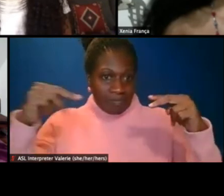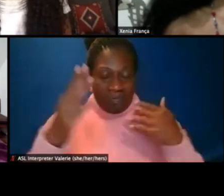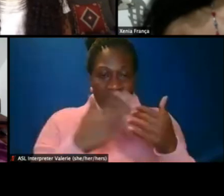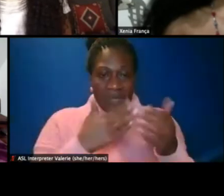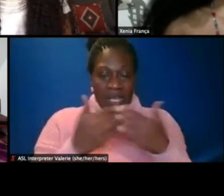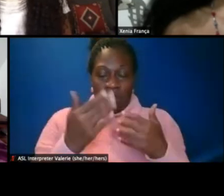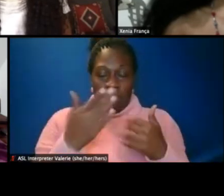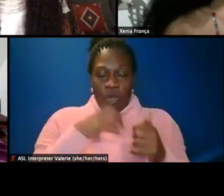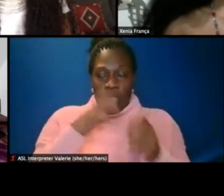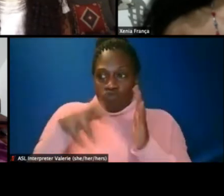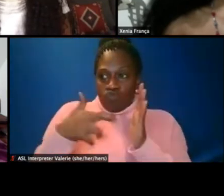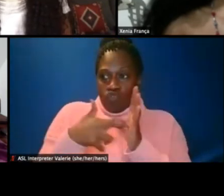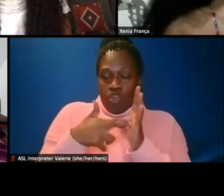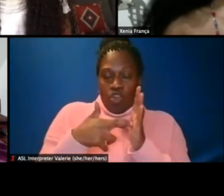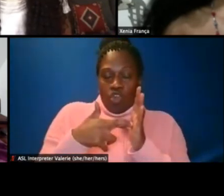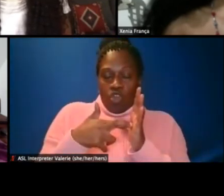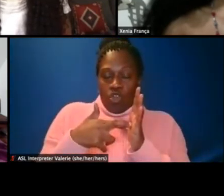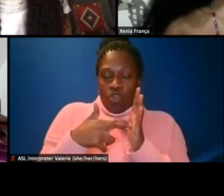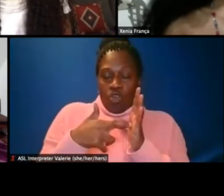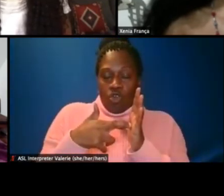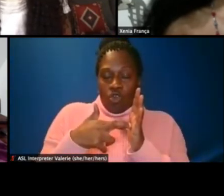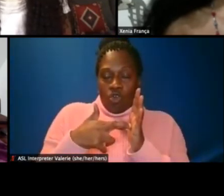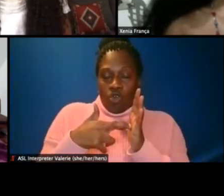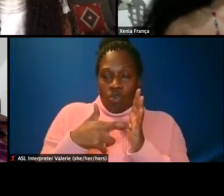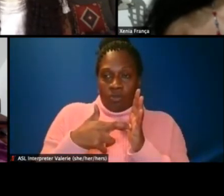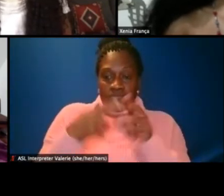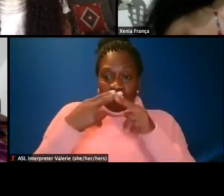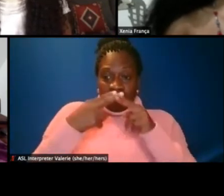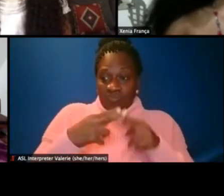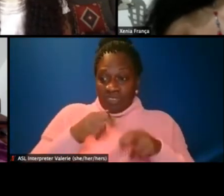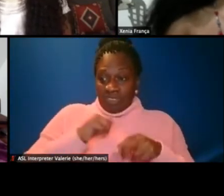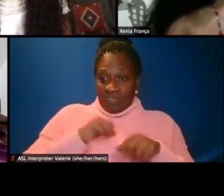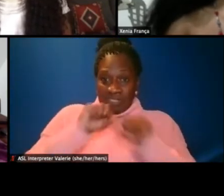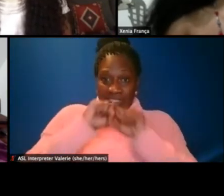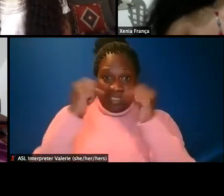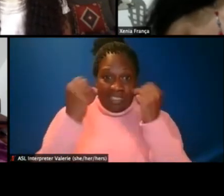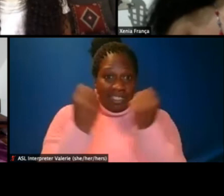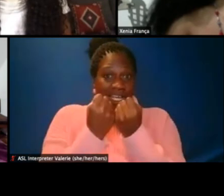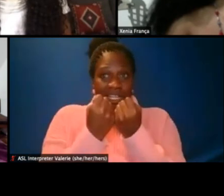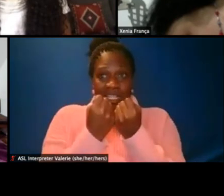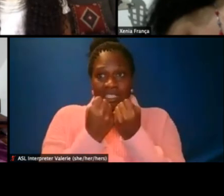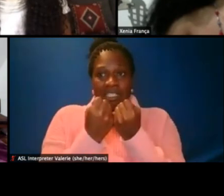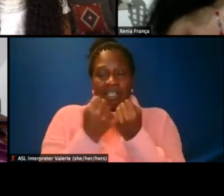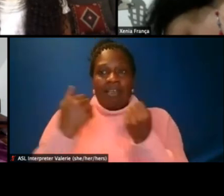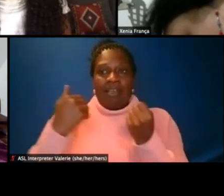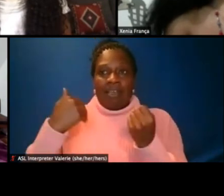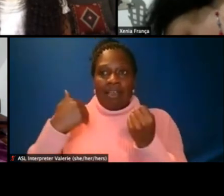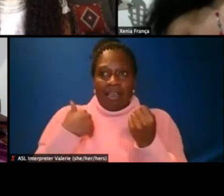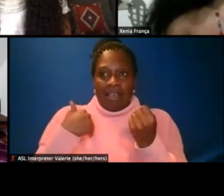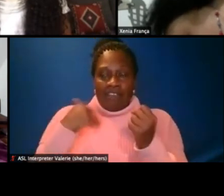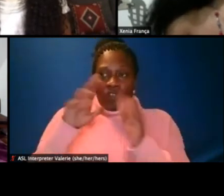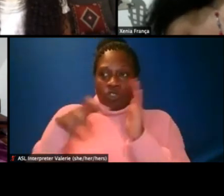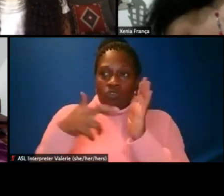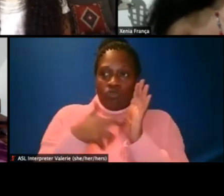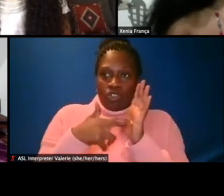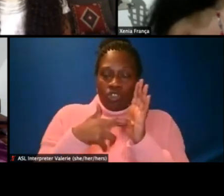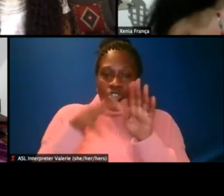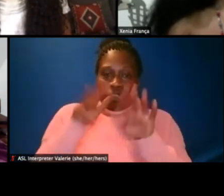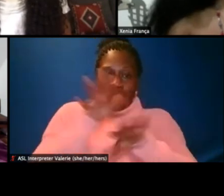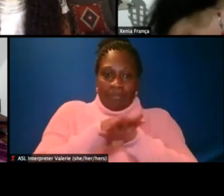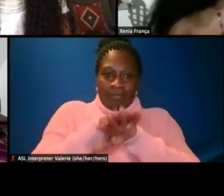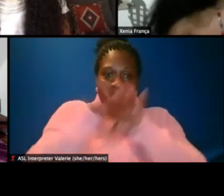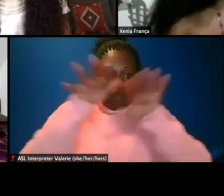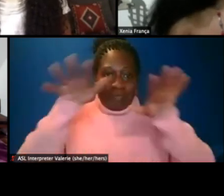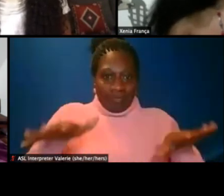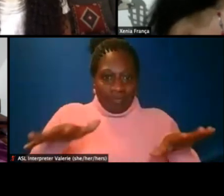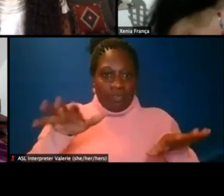we decide to take part to call ourselves in society, have a role in dismantling